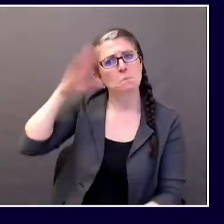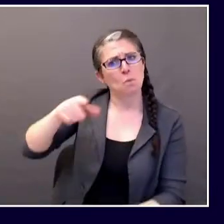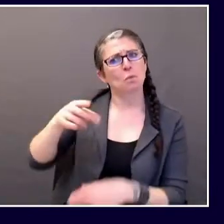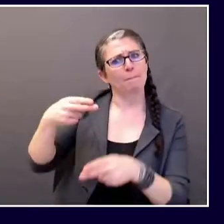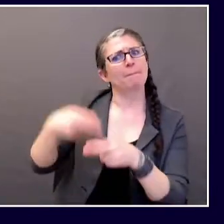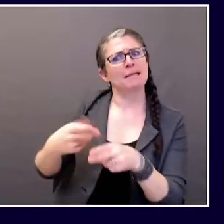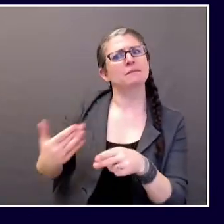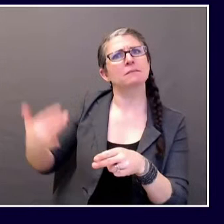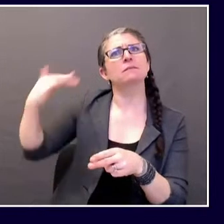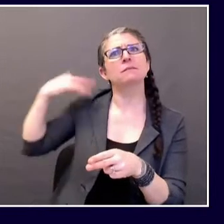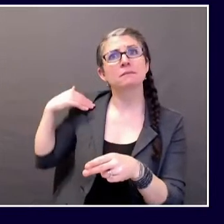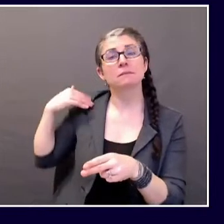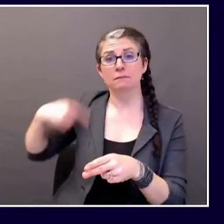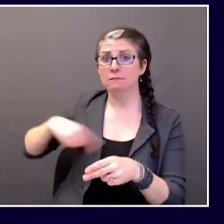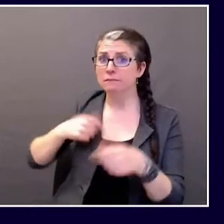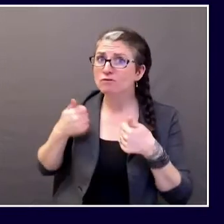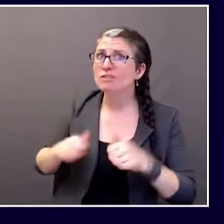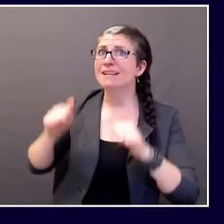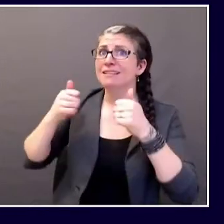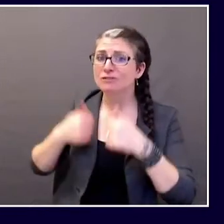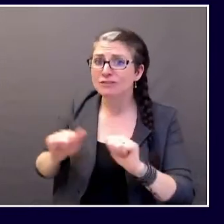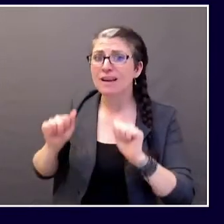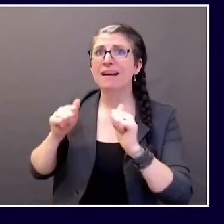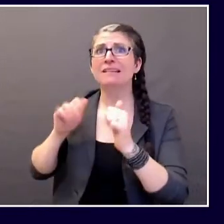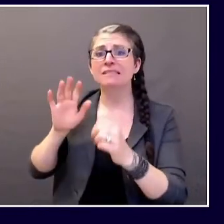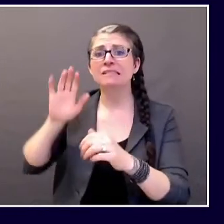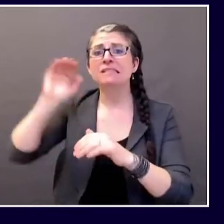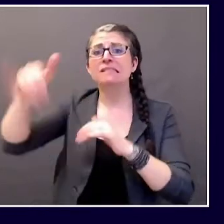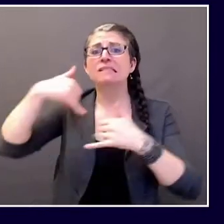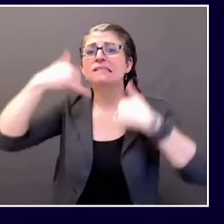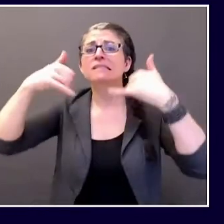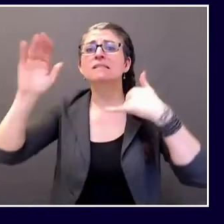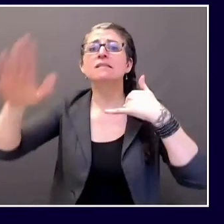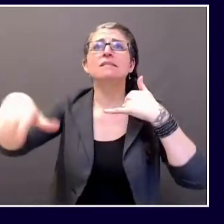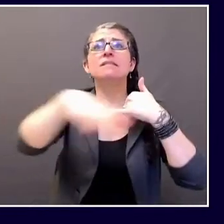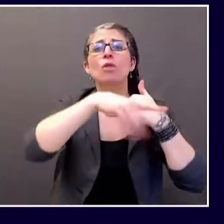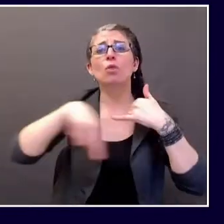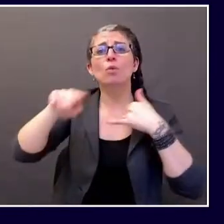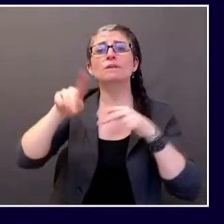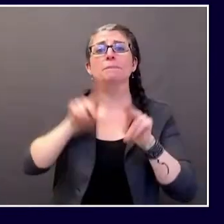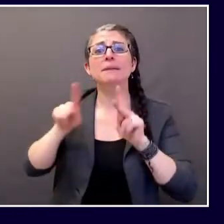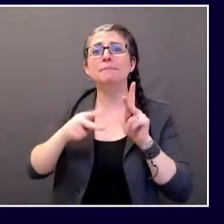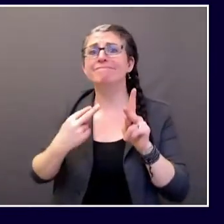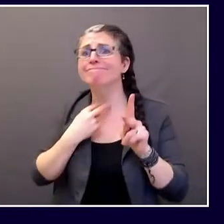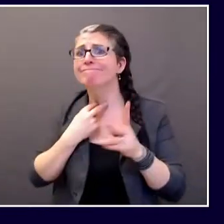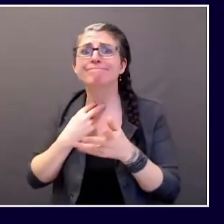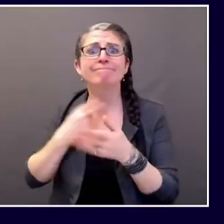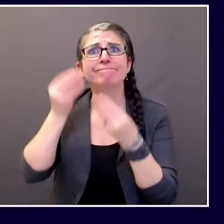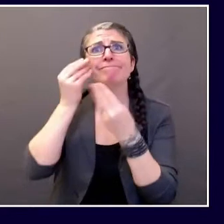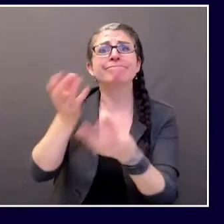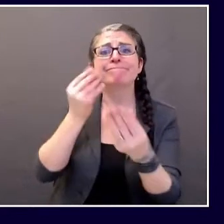or more in-depth plan for maybe drive-up